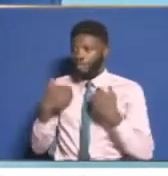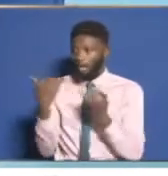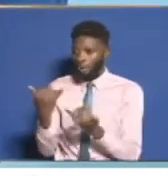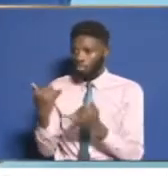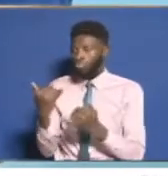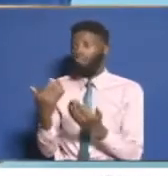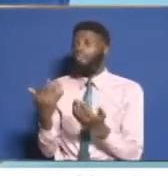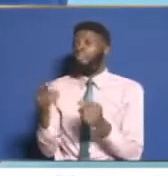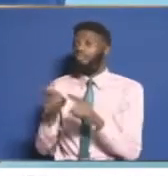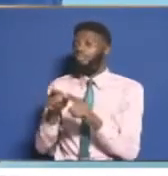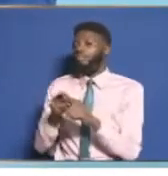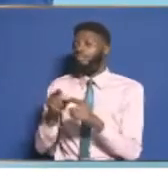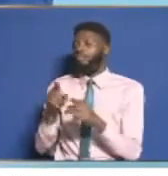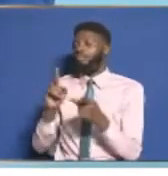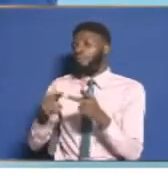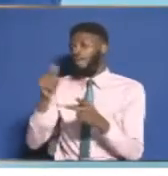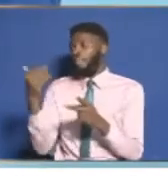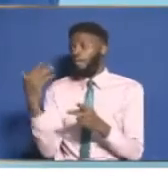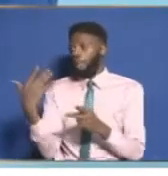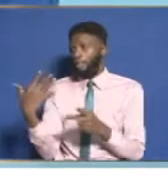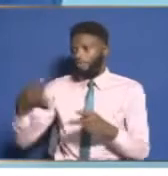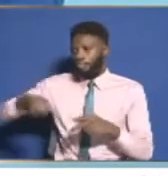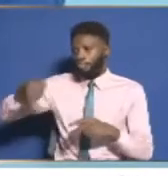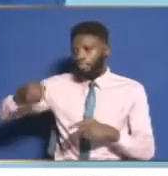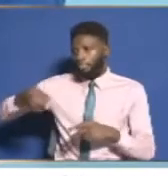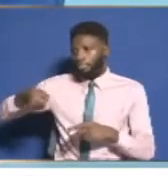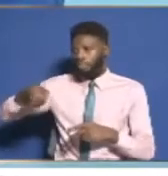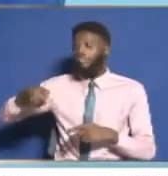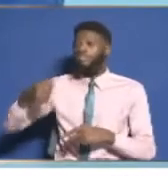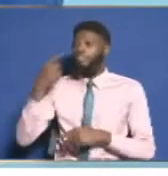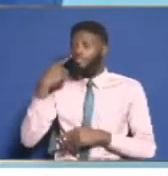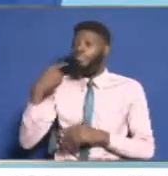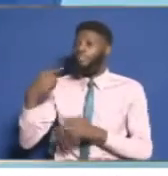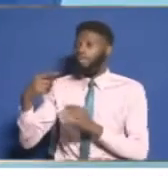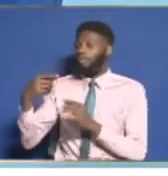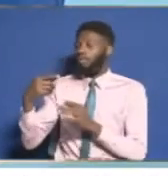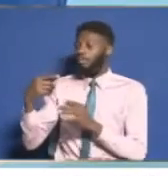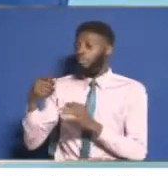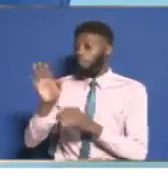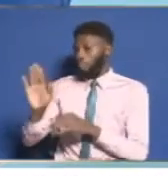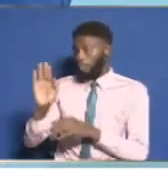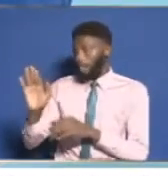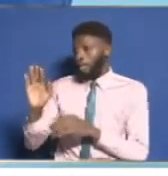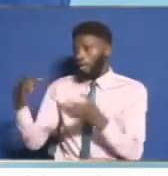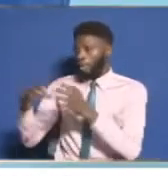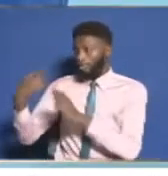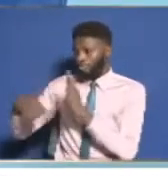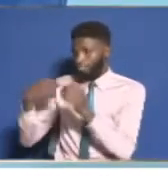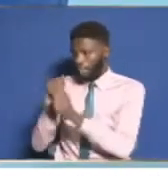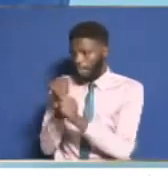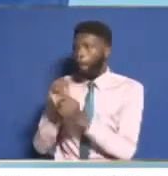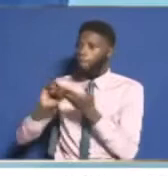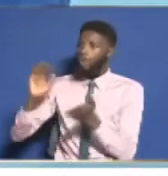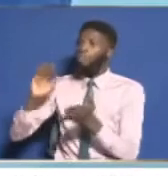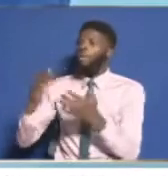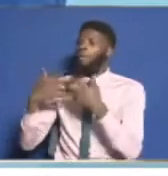plastic bags. Those bags, you find that the machines that are making them, there is minimal interaction between many human beings and the machine itself.